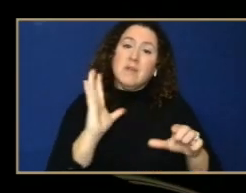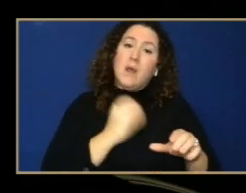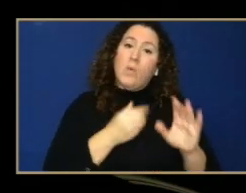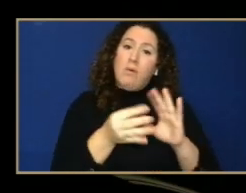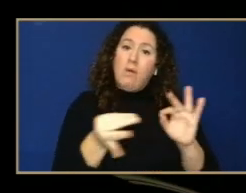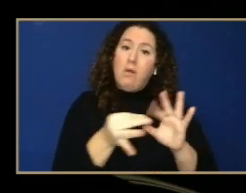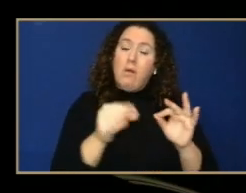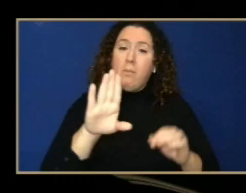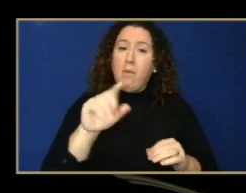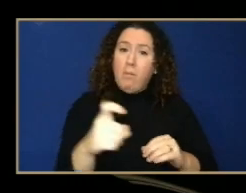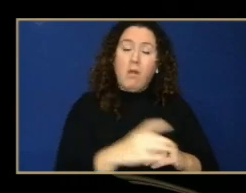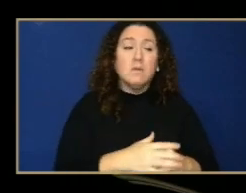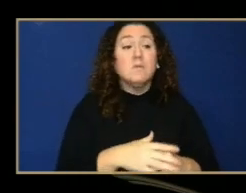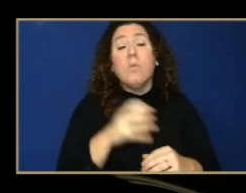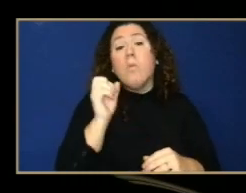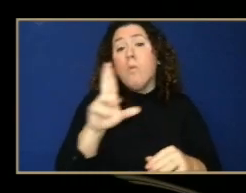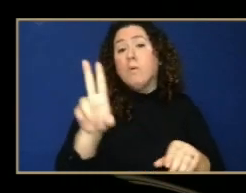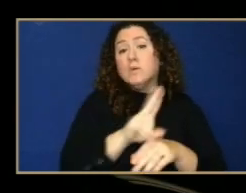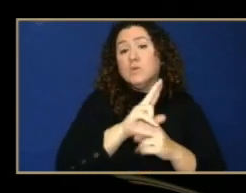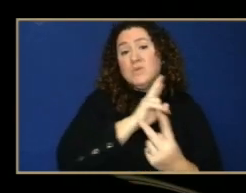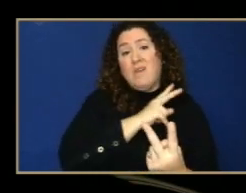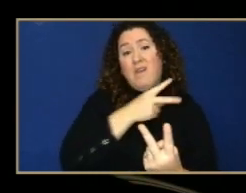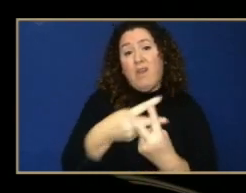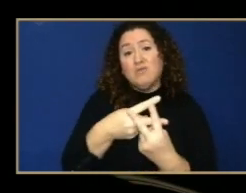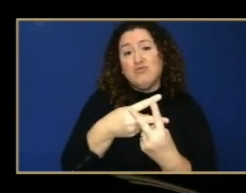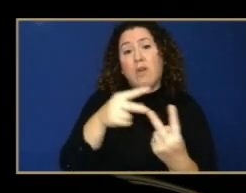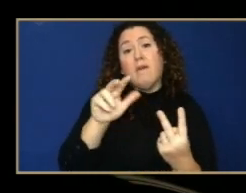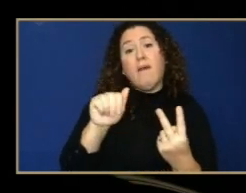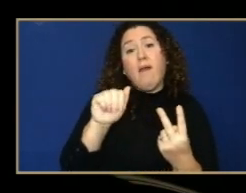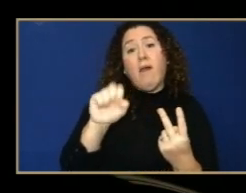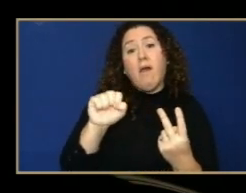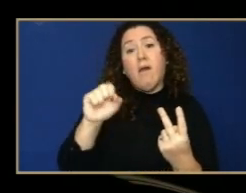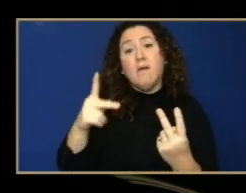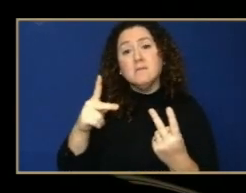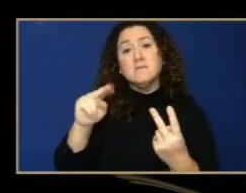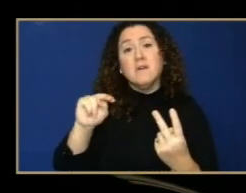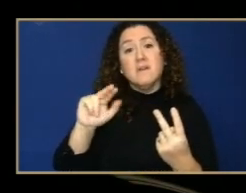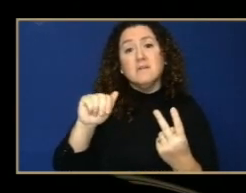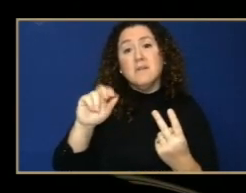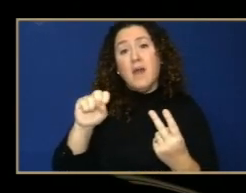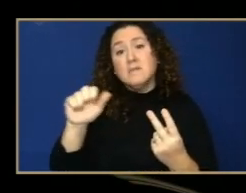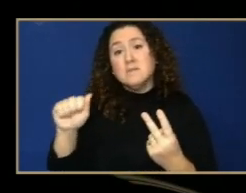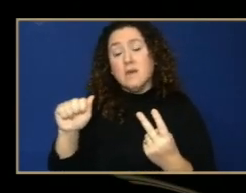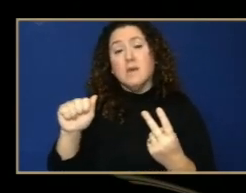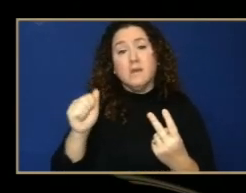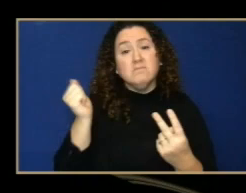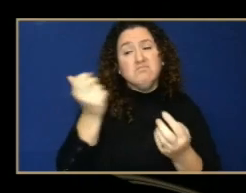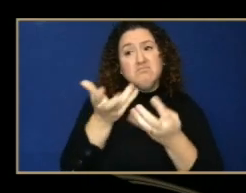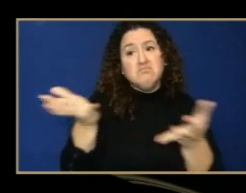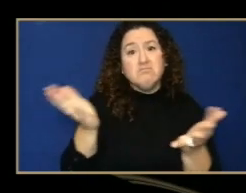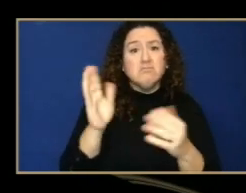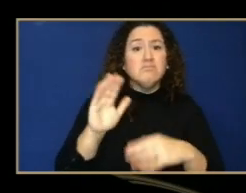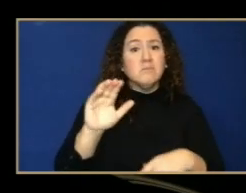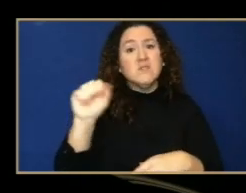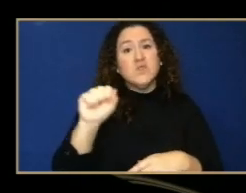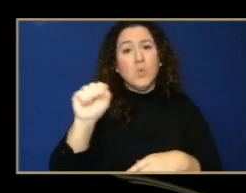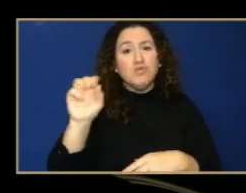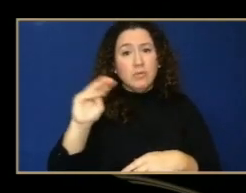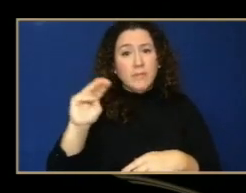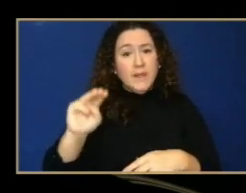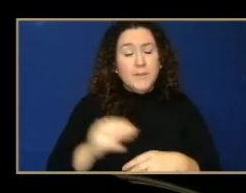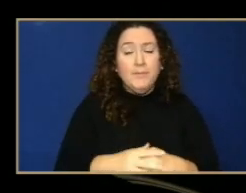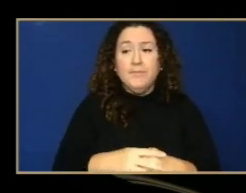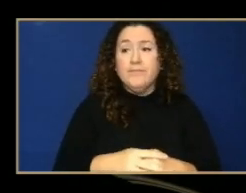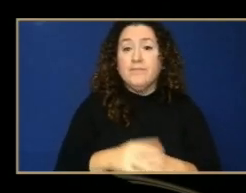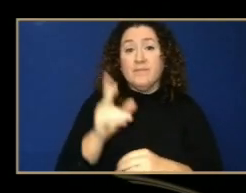hashtag AskNASA on social media. So, Henry, to kick things off, I've got a great question from Kate on Twitter, who asks, will the